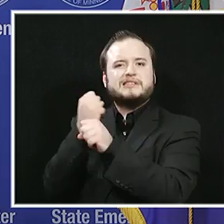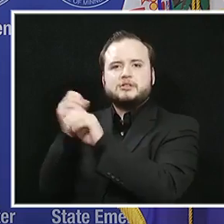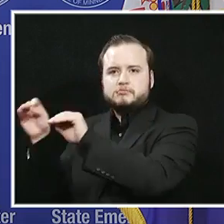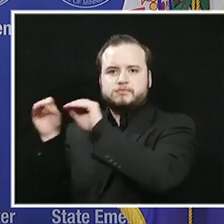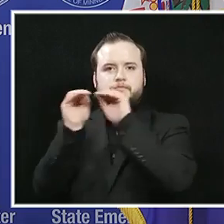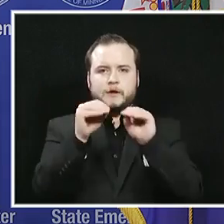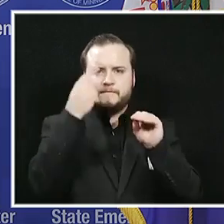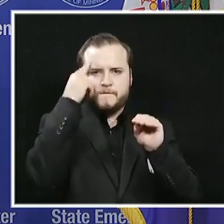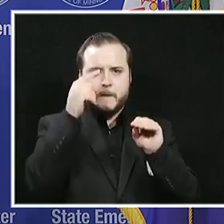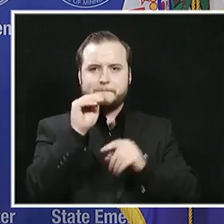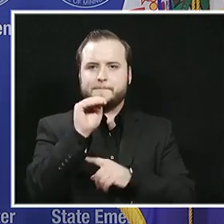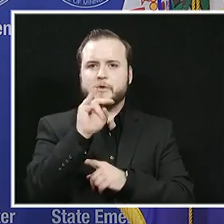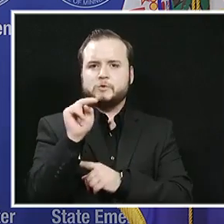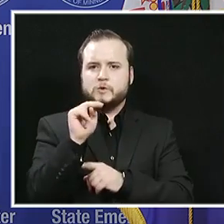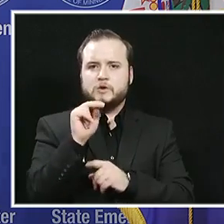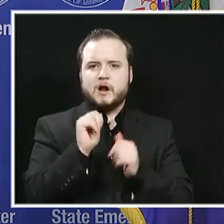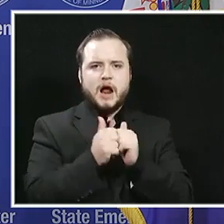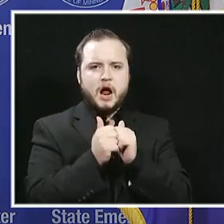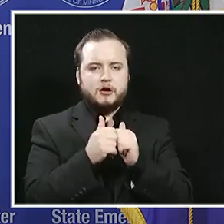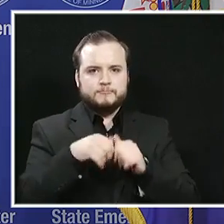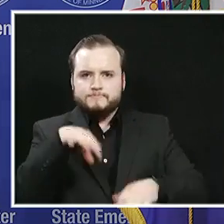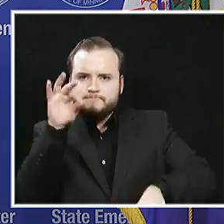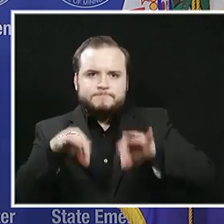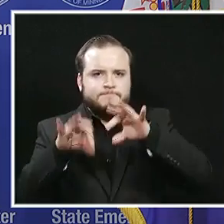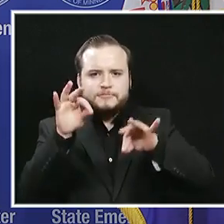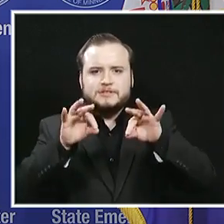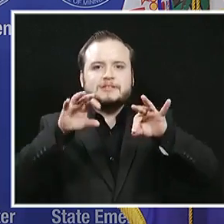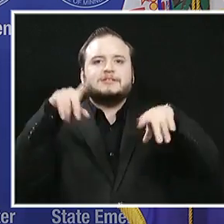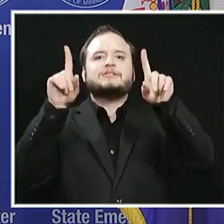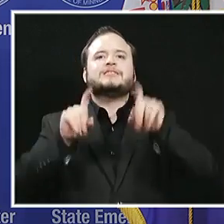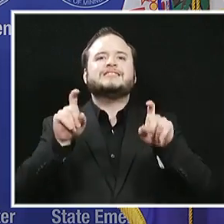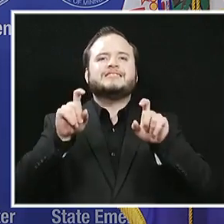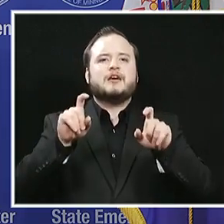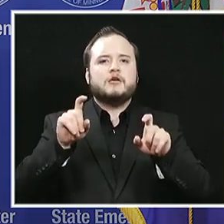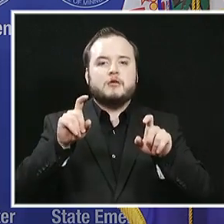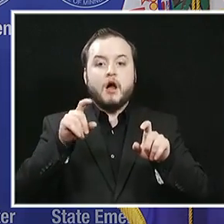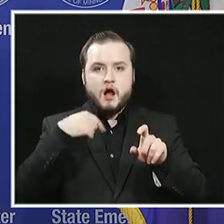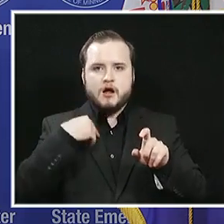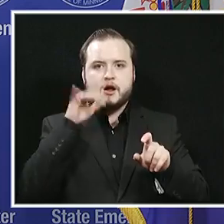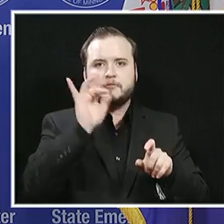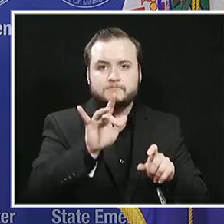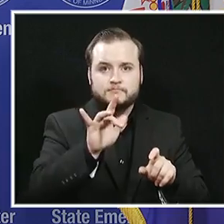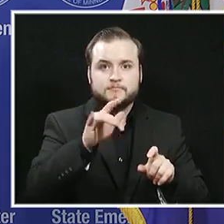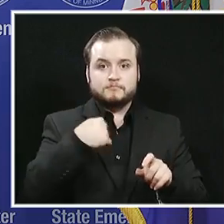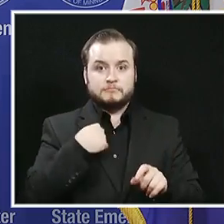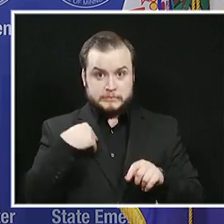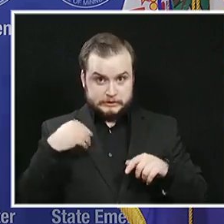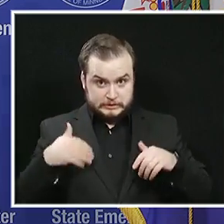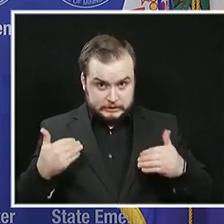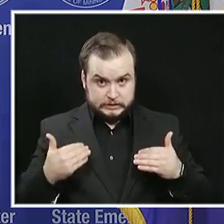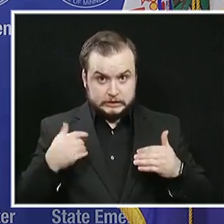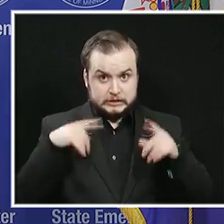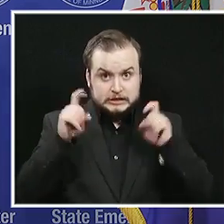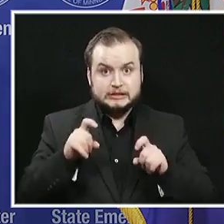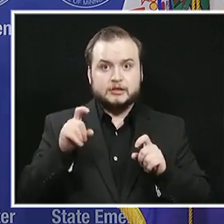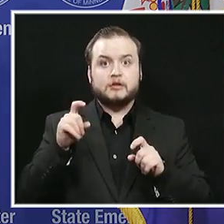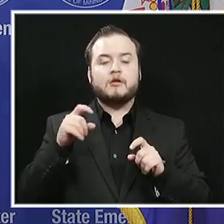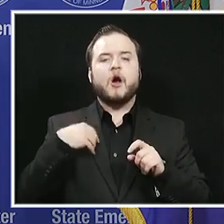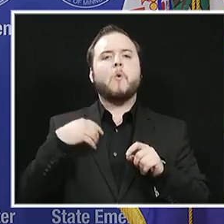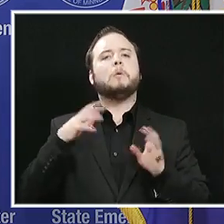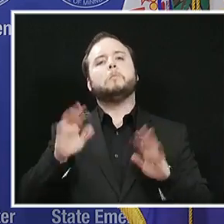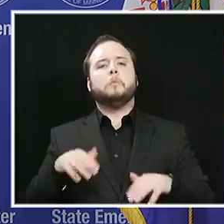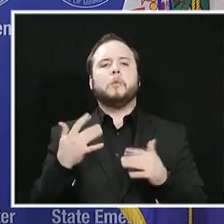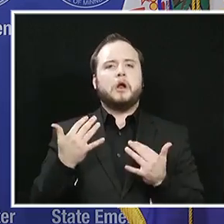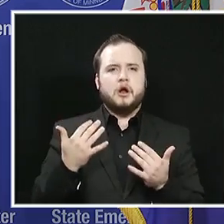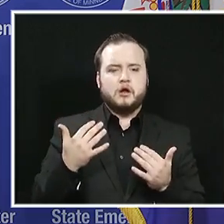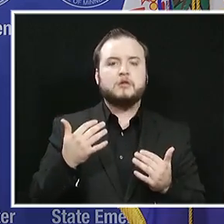see if they think they need a test, and now you can check up to 177. We've added 50 more in the last 48 hours to be able to test, see if they're